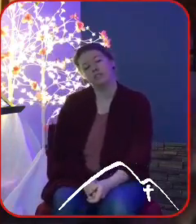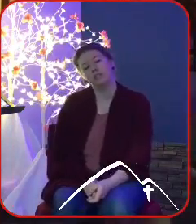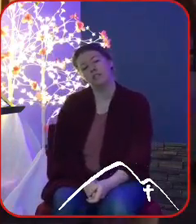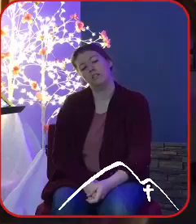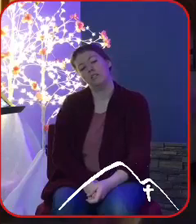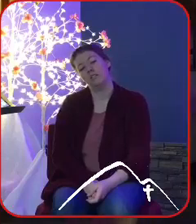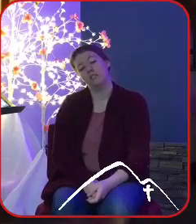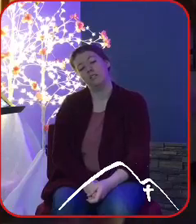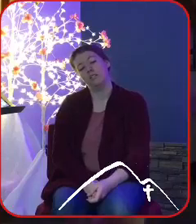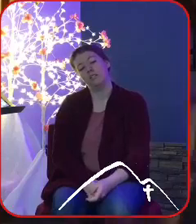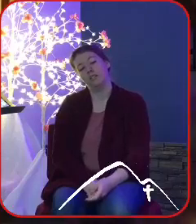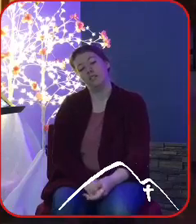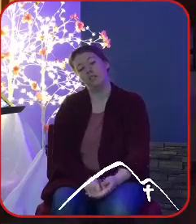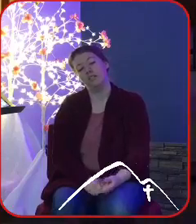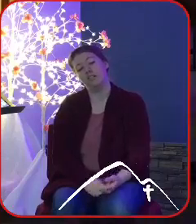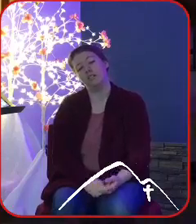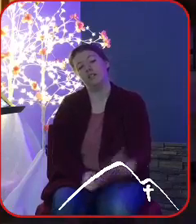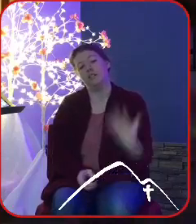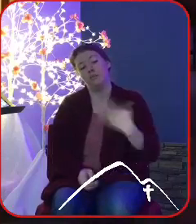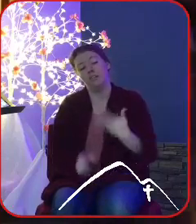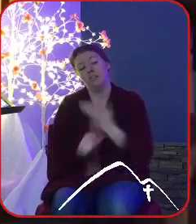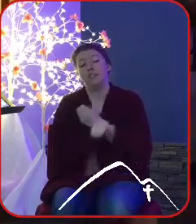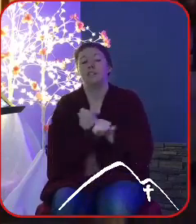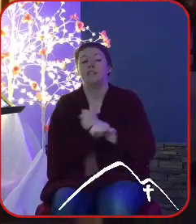deliverance. We've been